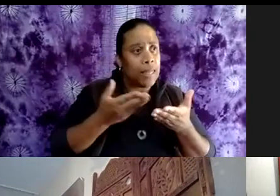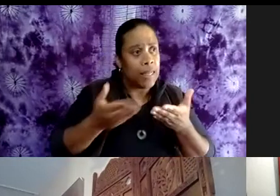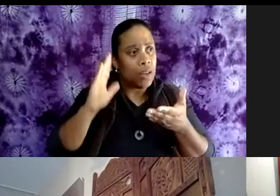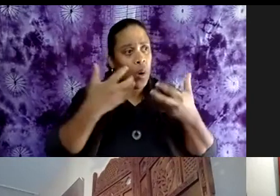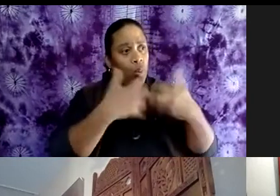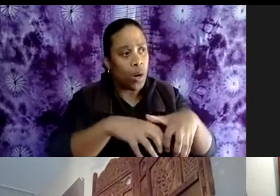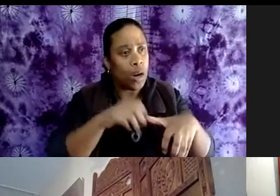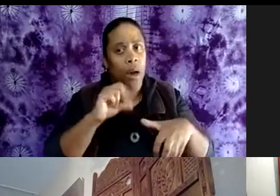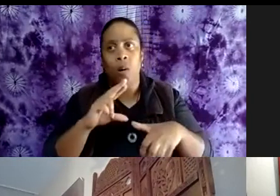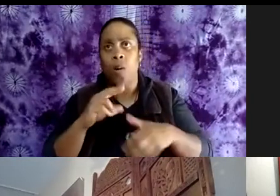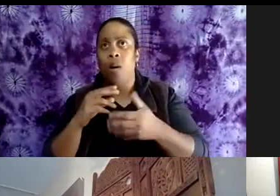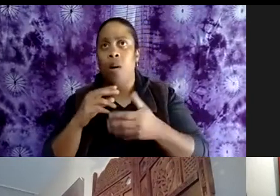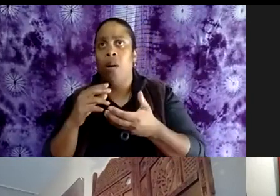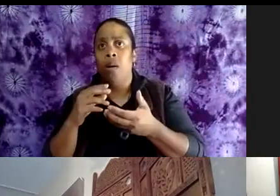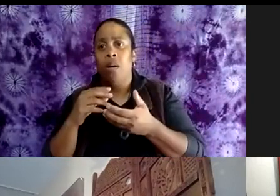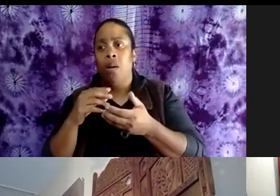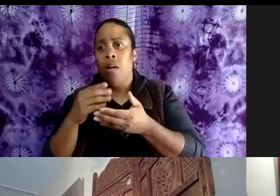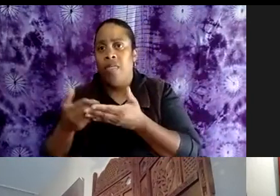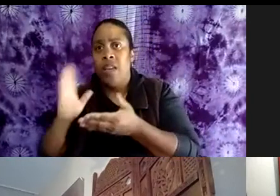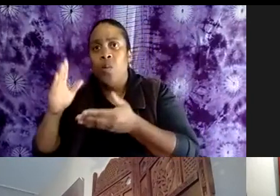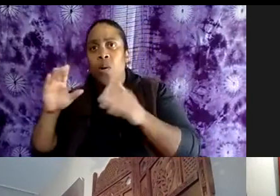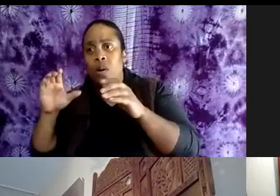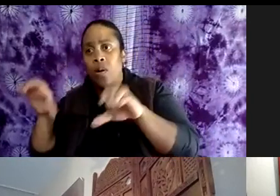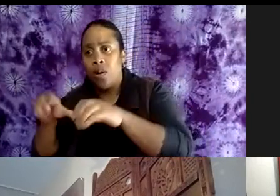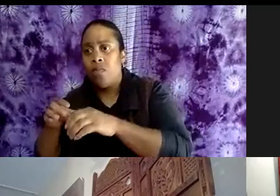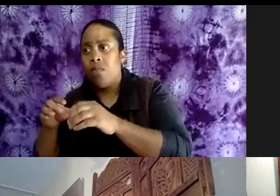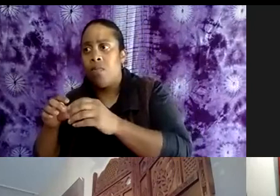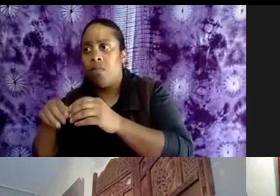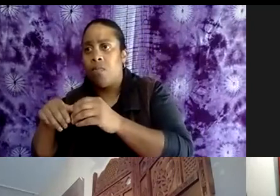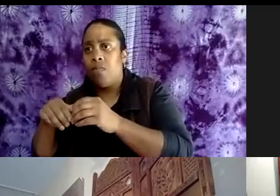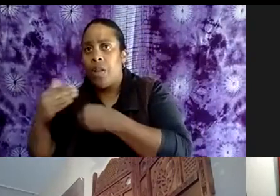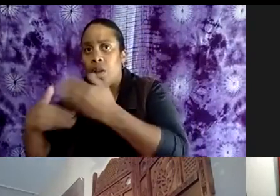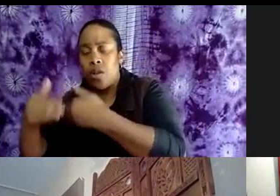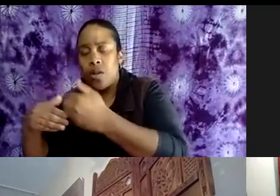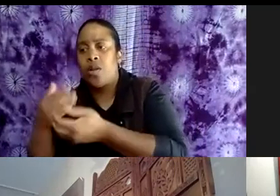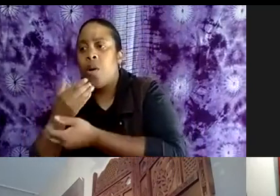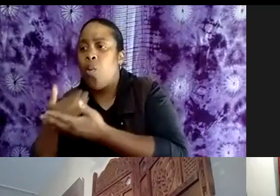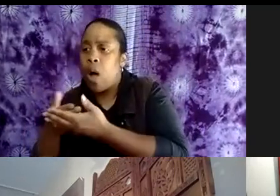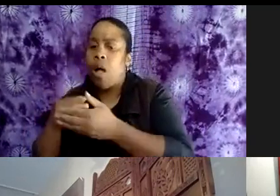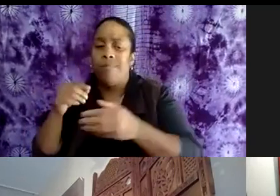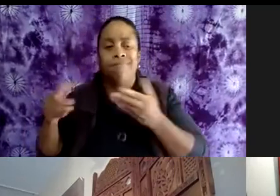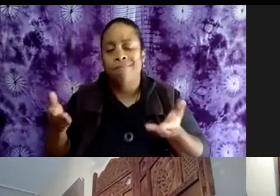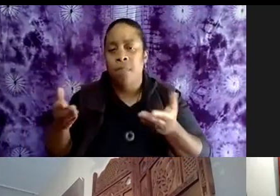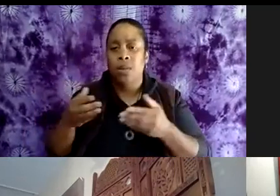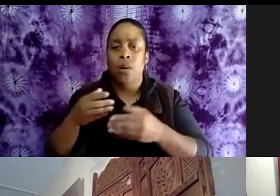we're influencing how the day goes, and we are certainly influencing how we are encountering and how we are